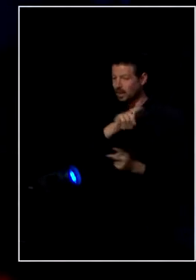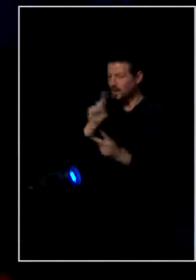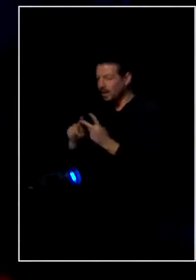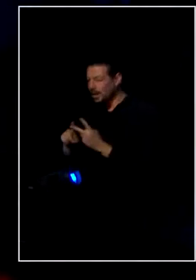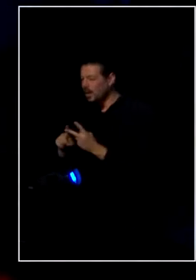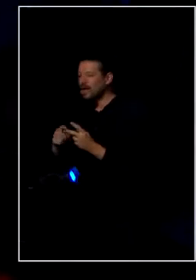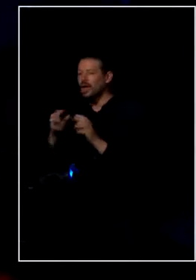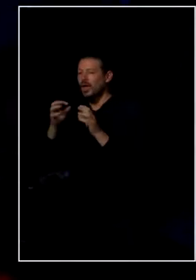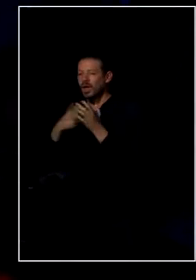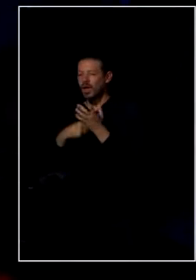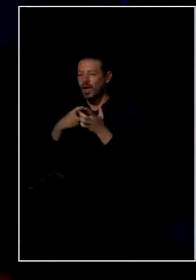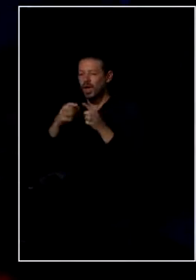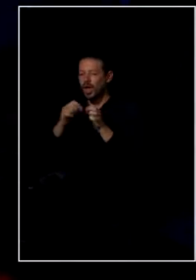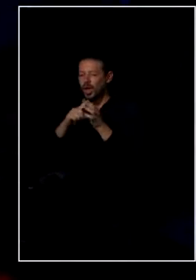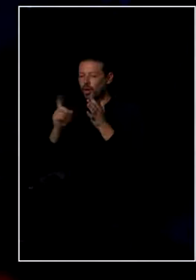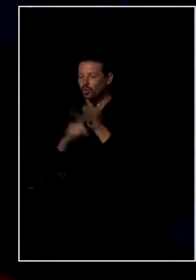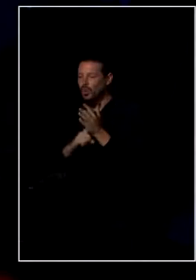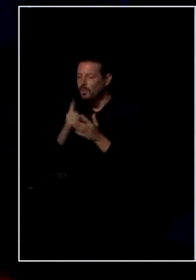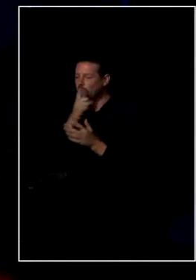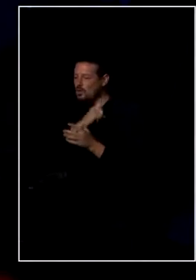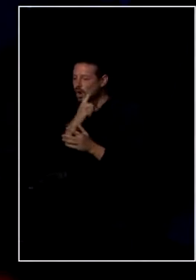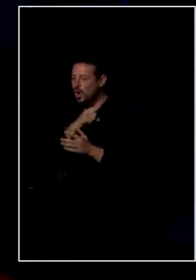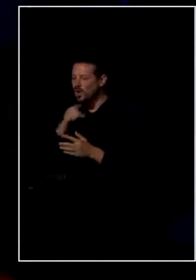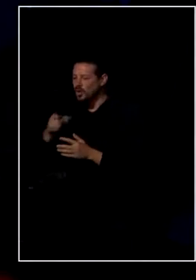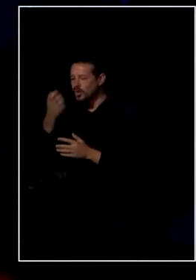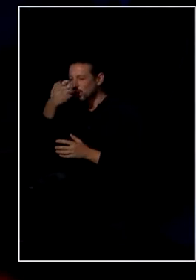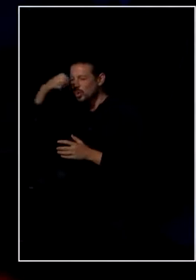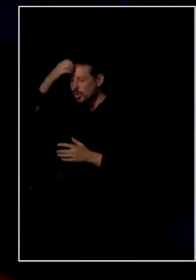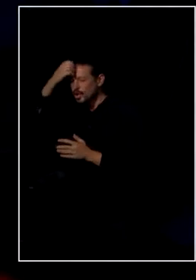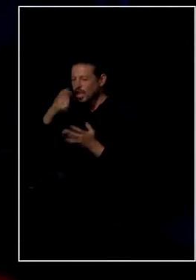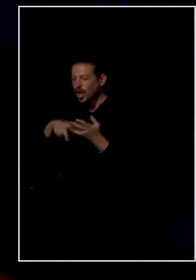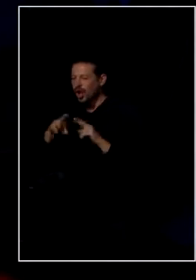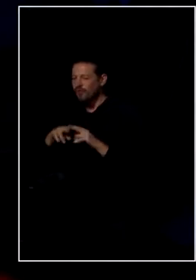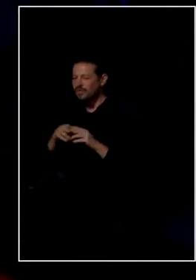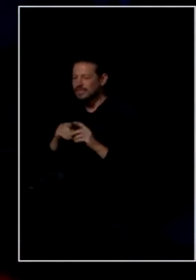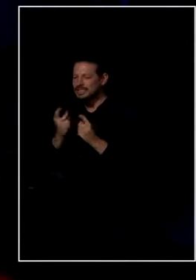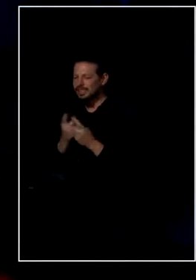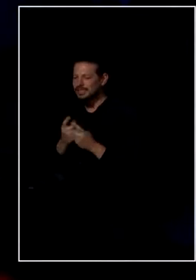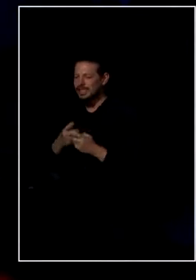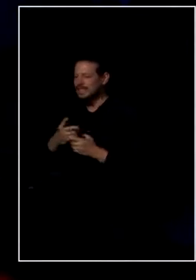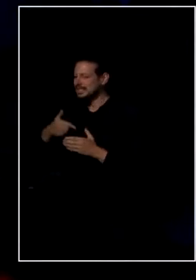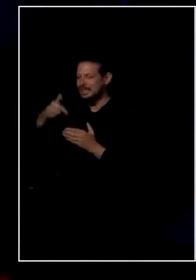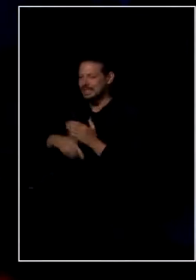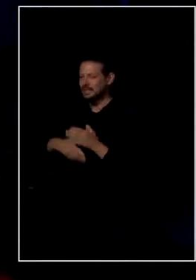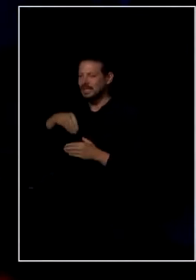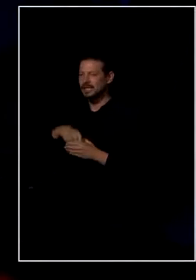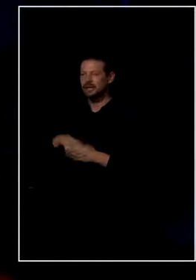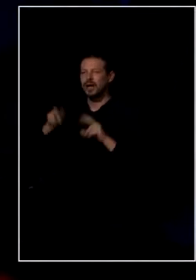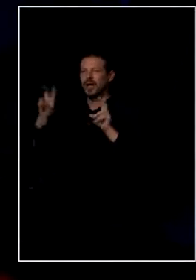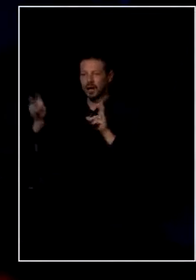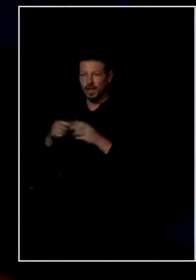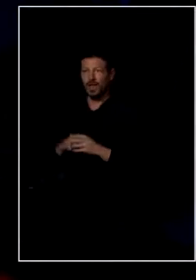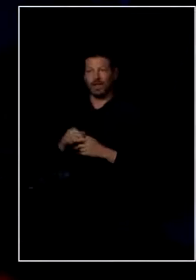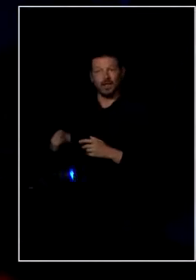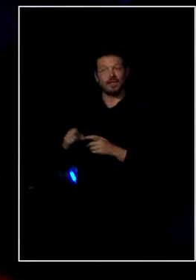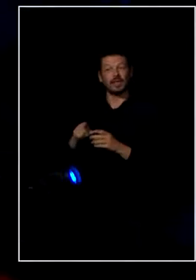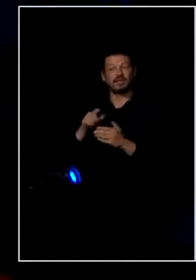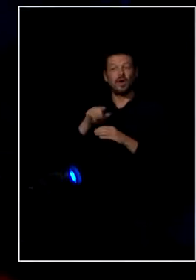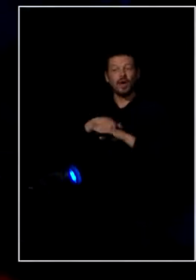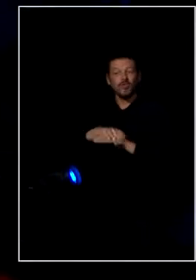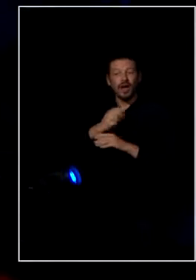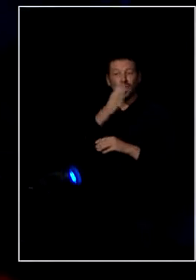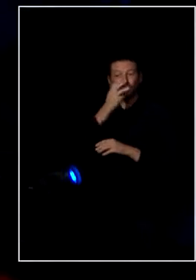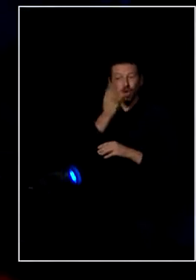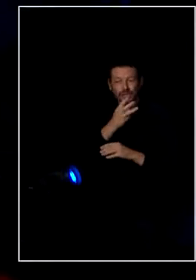Rebel Girl, You Are the Queen of Something Deep Inside. And that was about being 13 and getting my spinal surgery. Also, if you